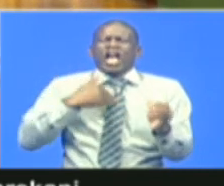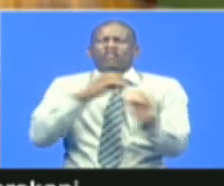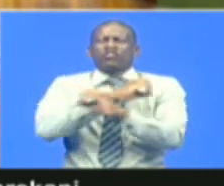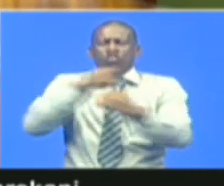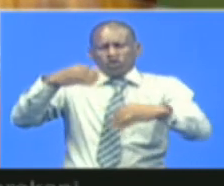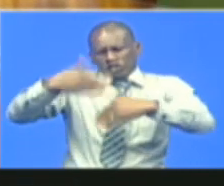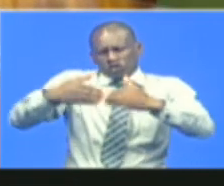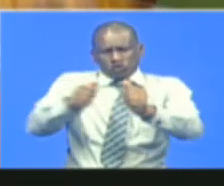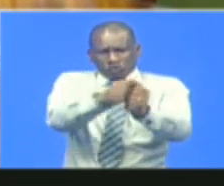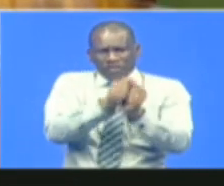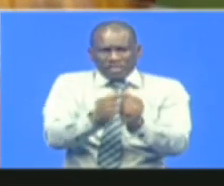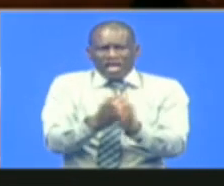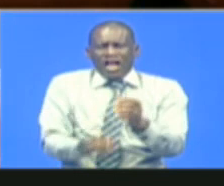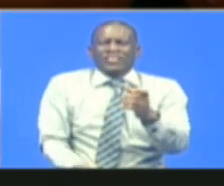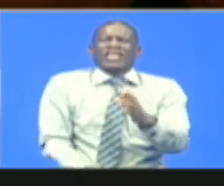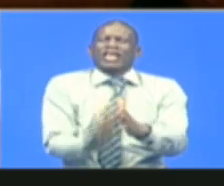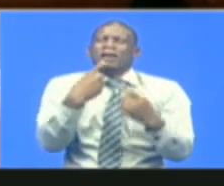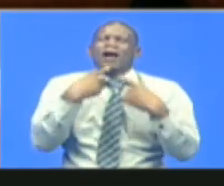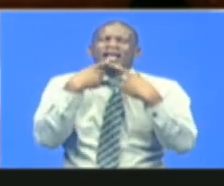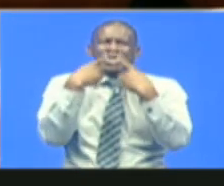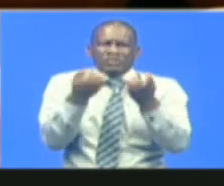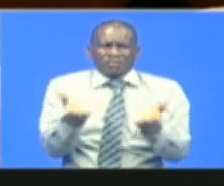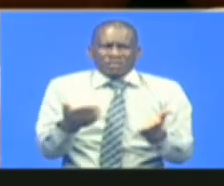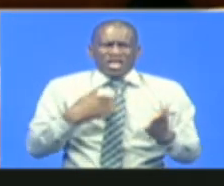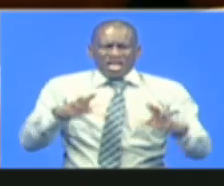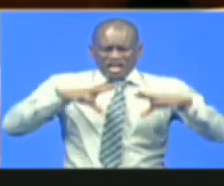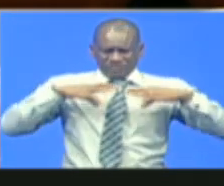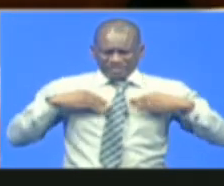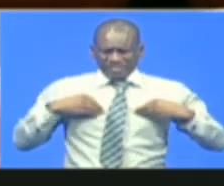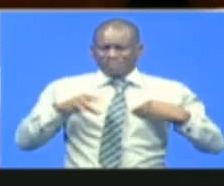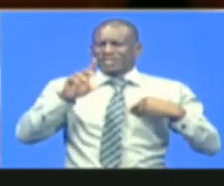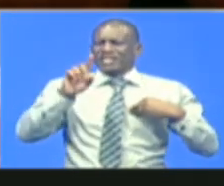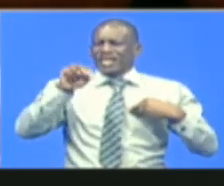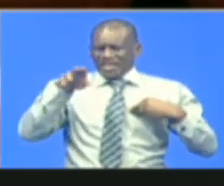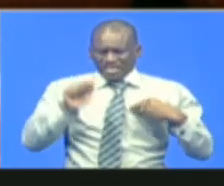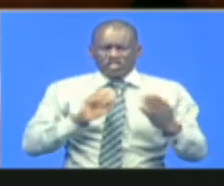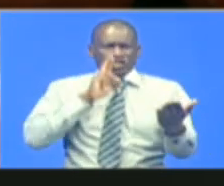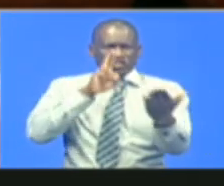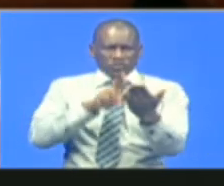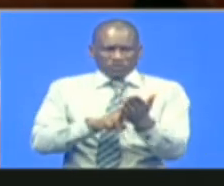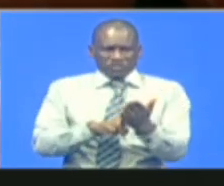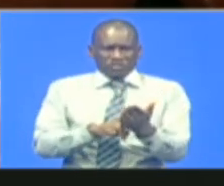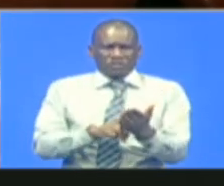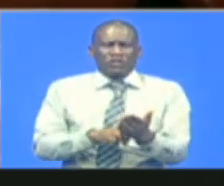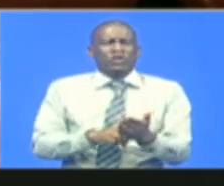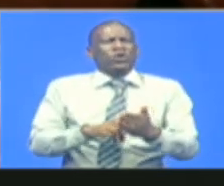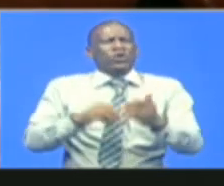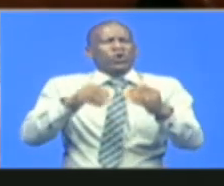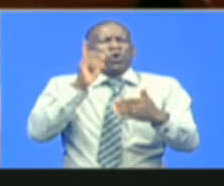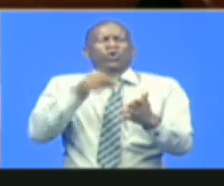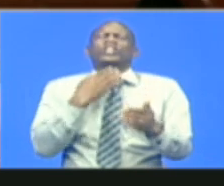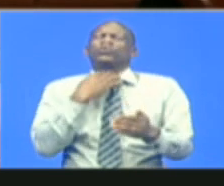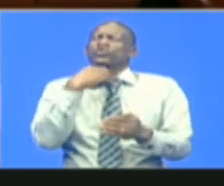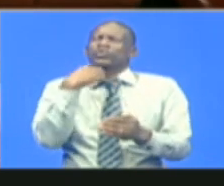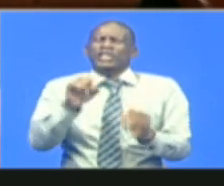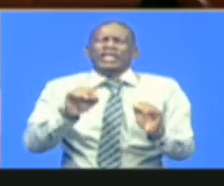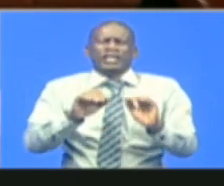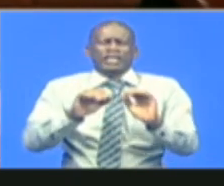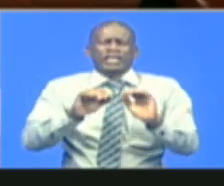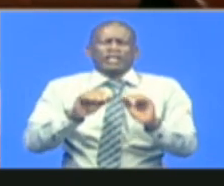na kutangaza mustakabali wao. I have accepted the DNA results the way they have appeared. And what I want to say to the world